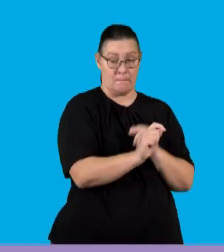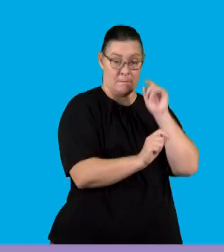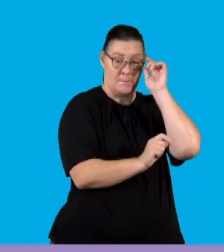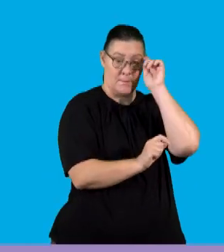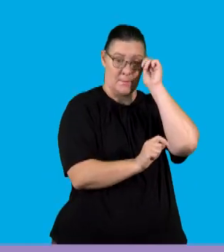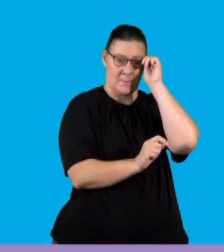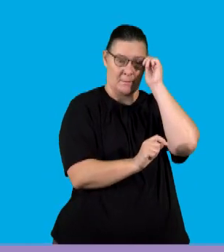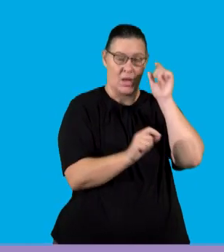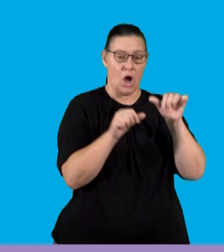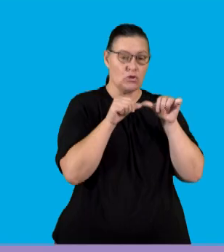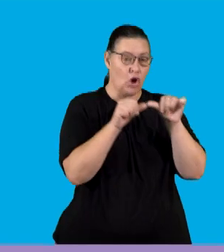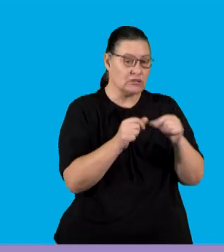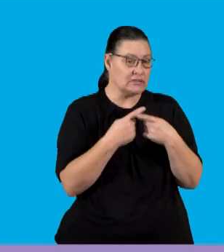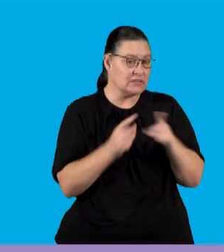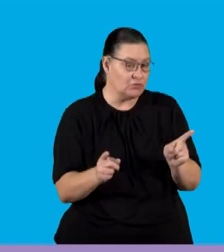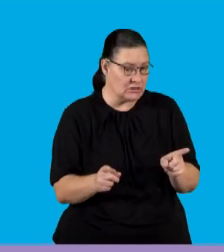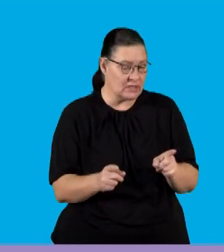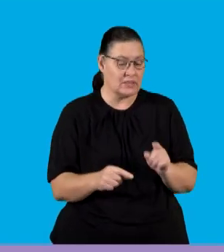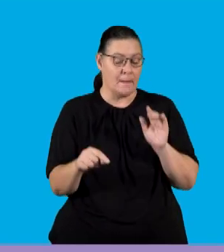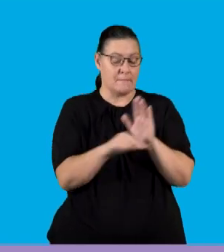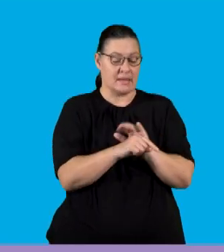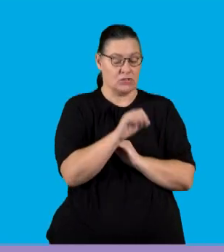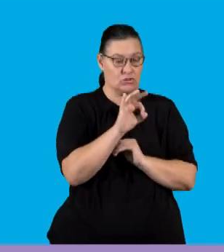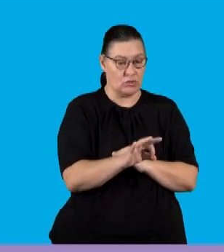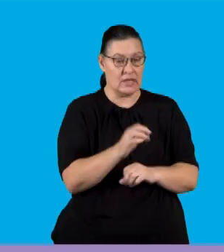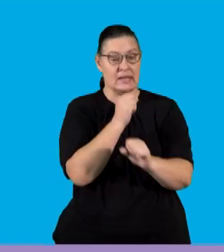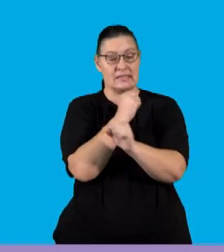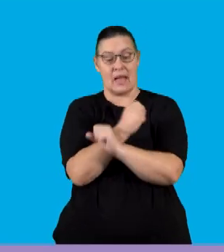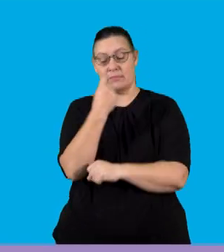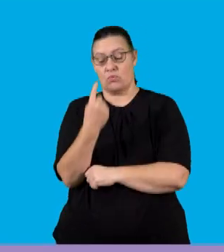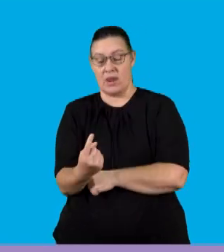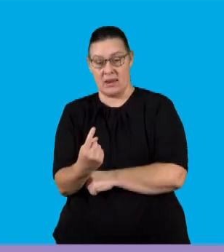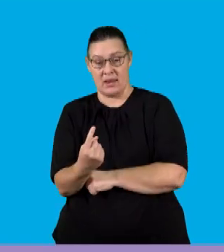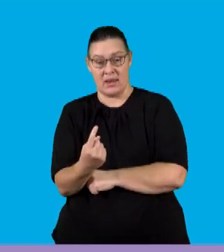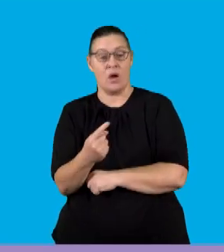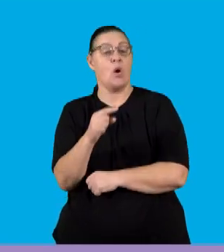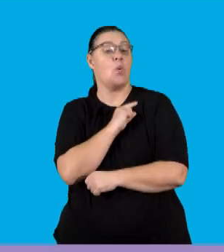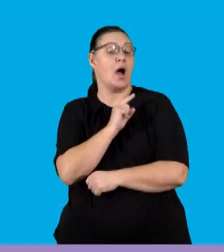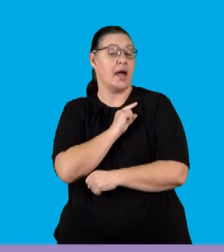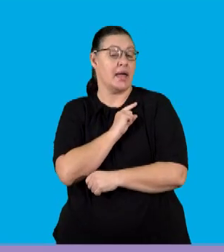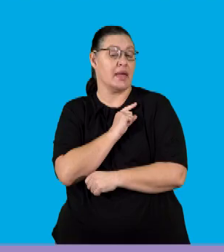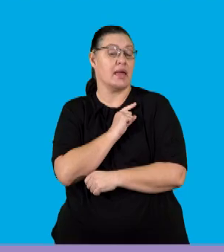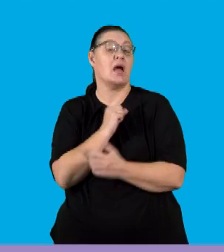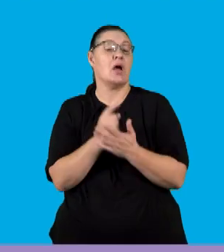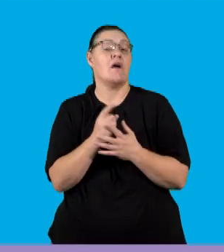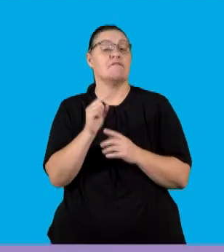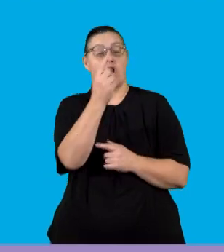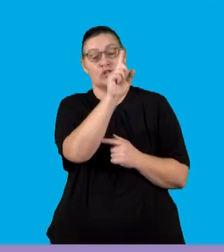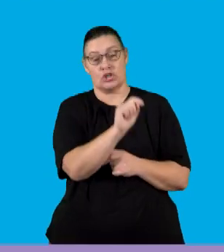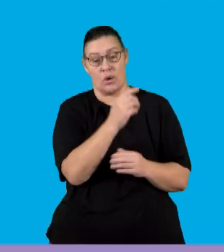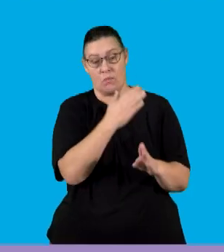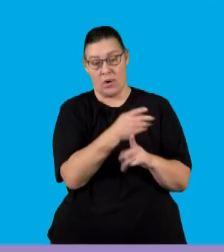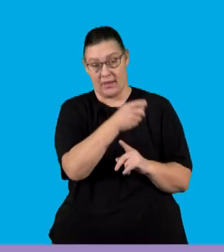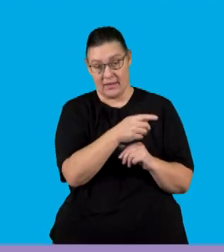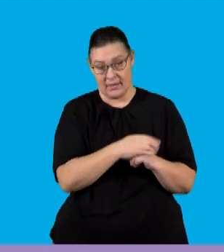term, which we are going to say the constant difference, and we are going to multiply that by 1 because we are working with that